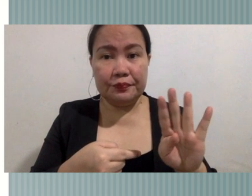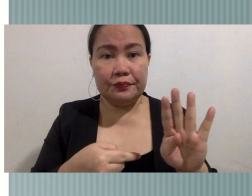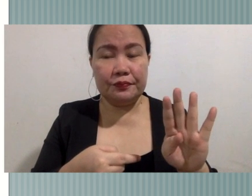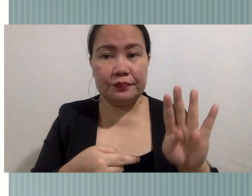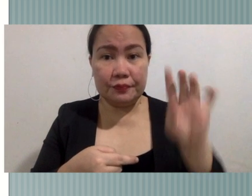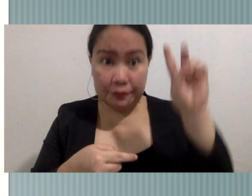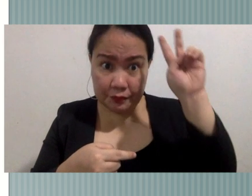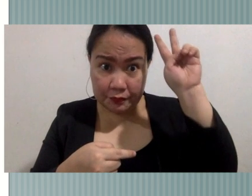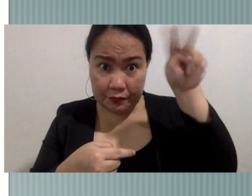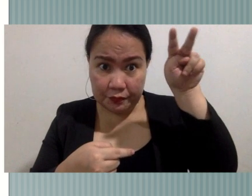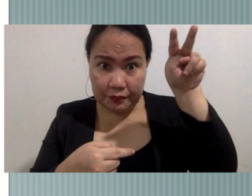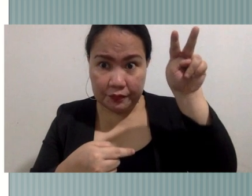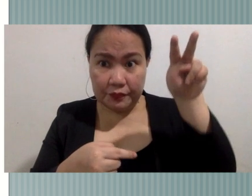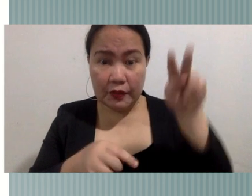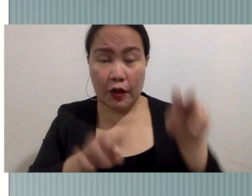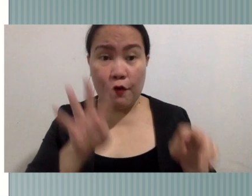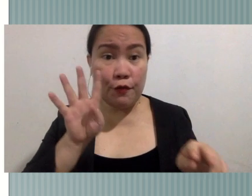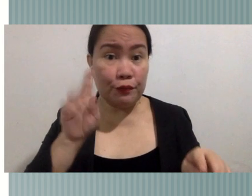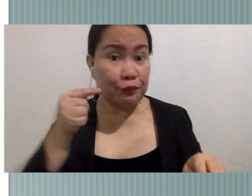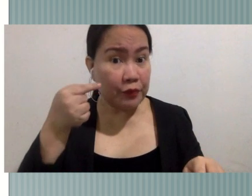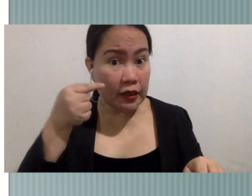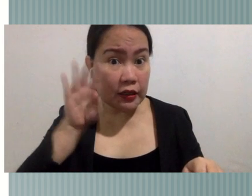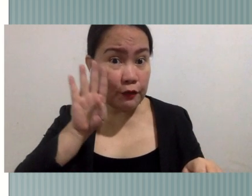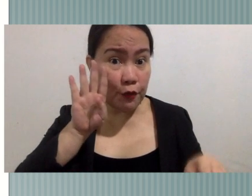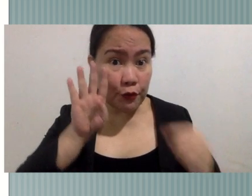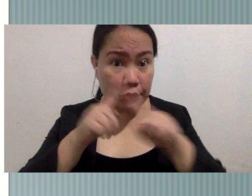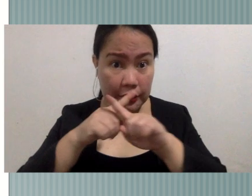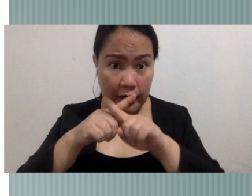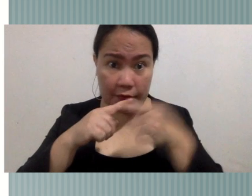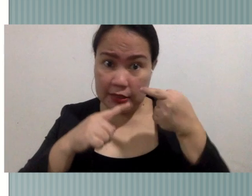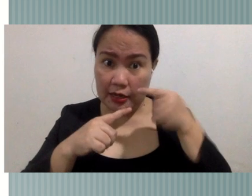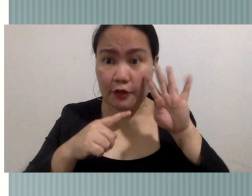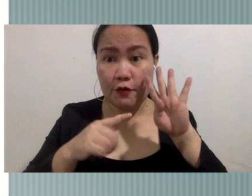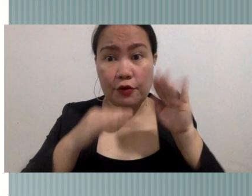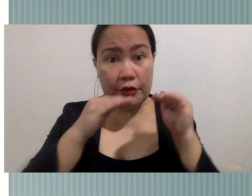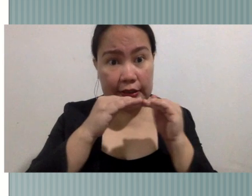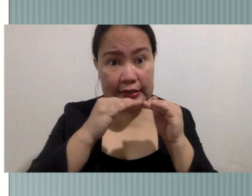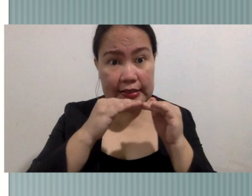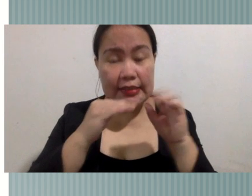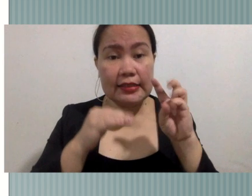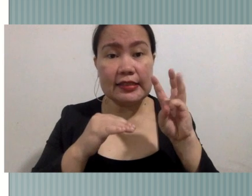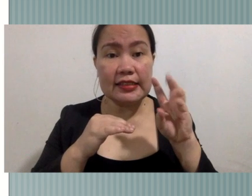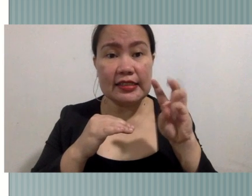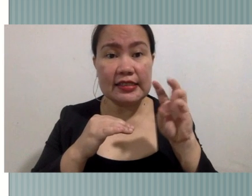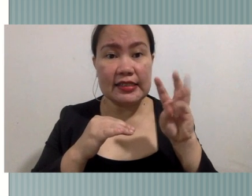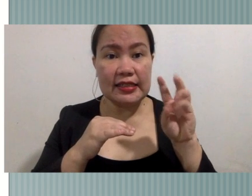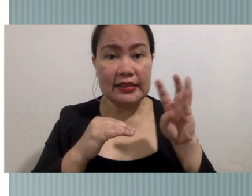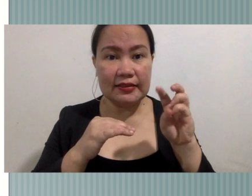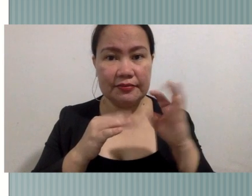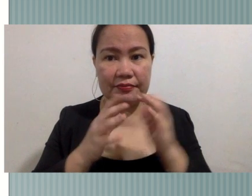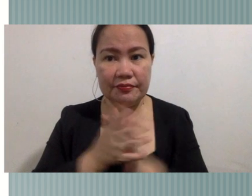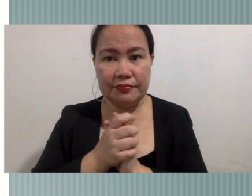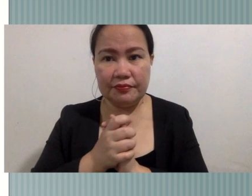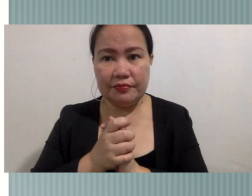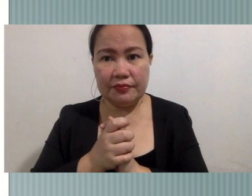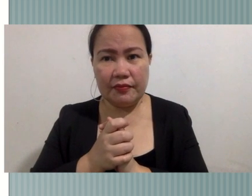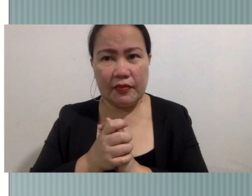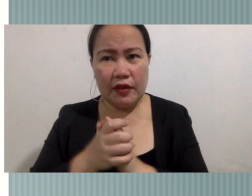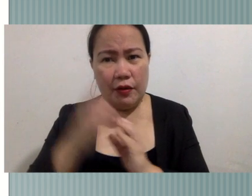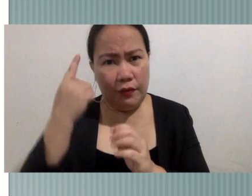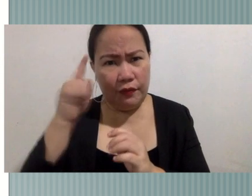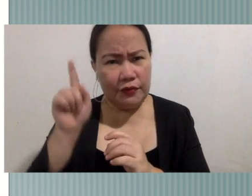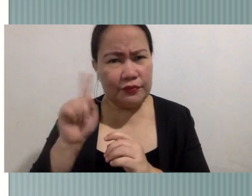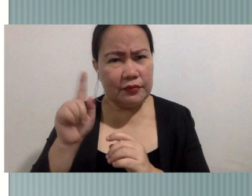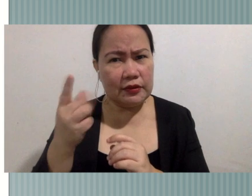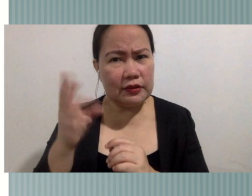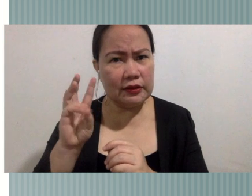si negative 4. So, negative 4 squared is equal to 16. So, para saan ba